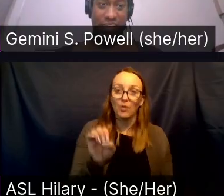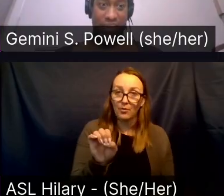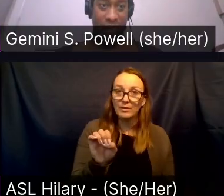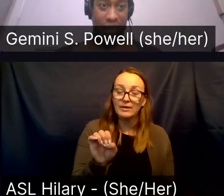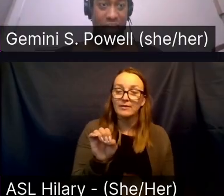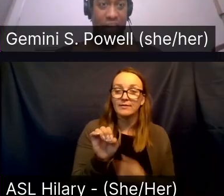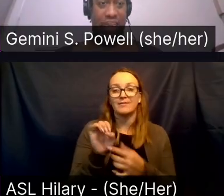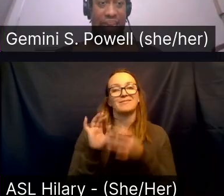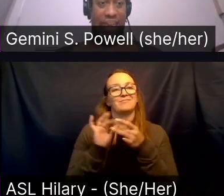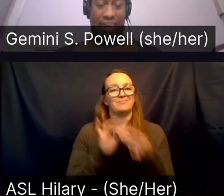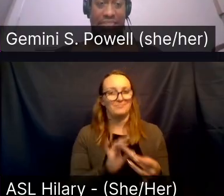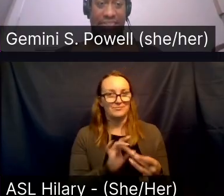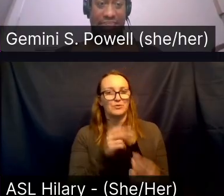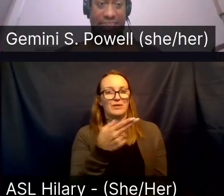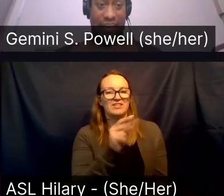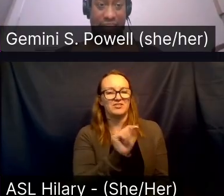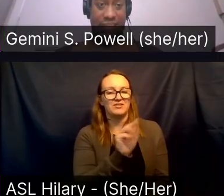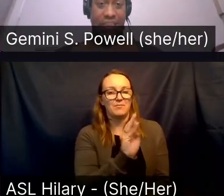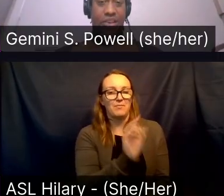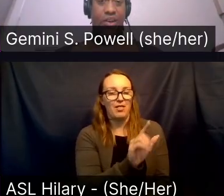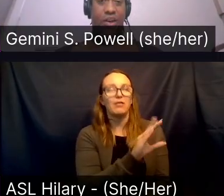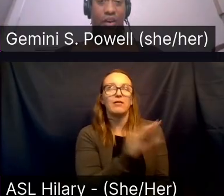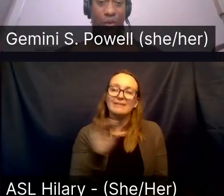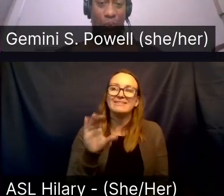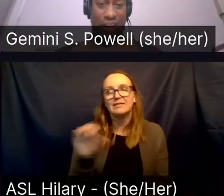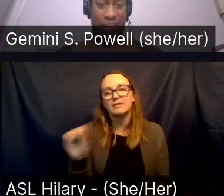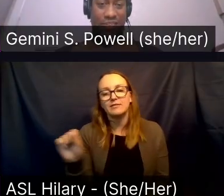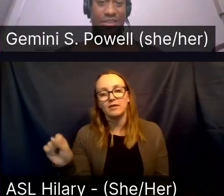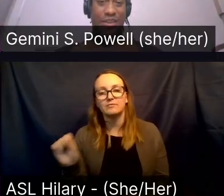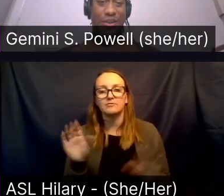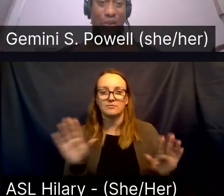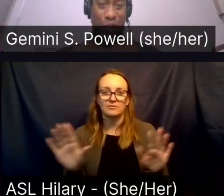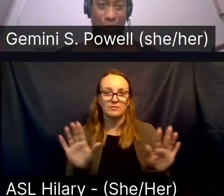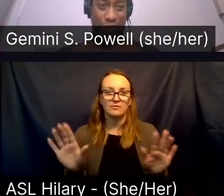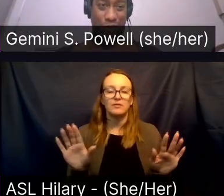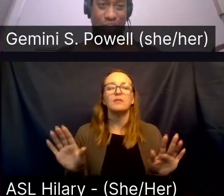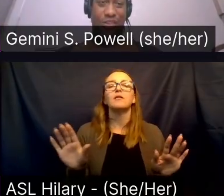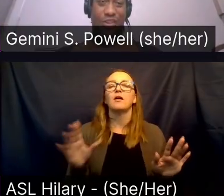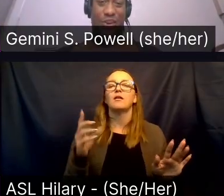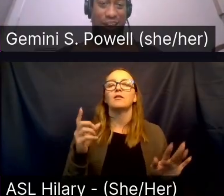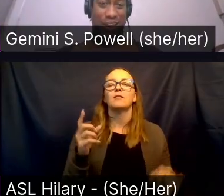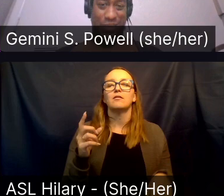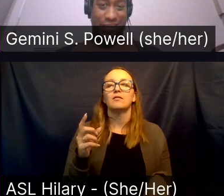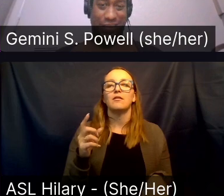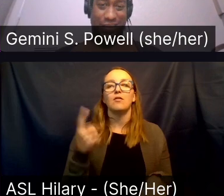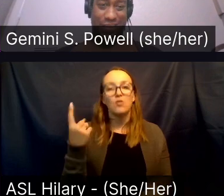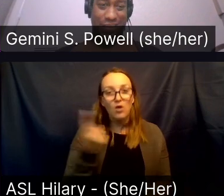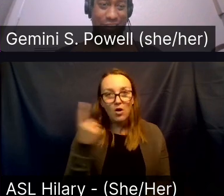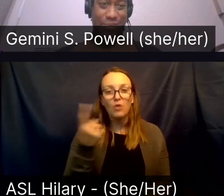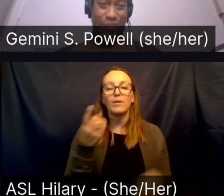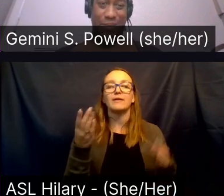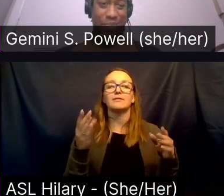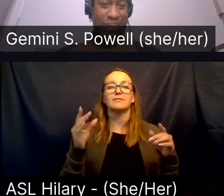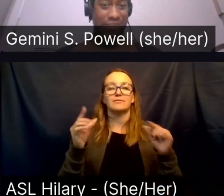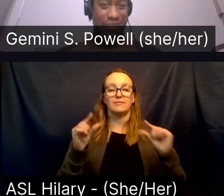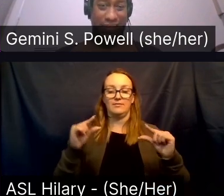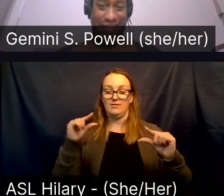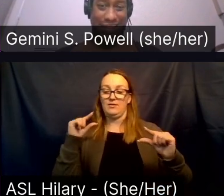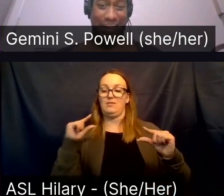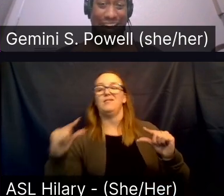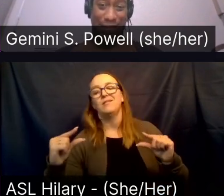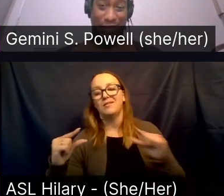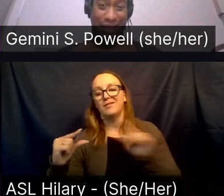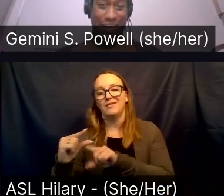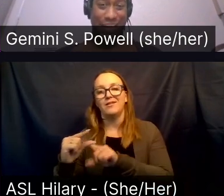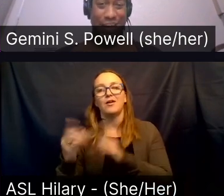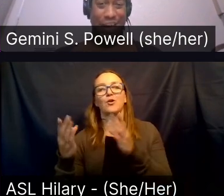to HTML and CSS. Always close your elements. This was one of the biggest mistakes